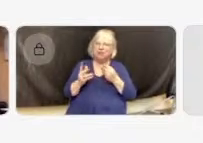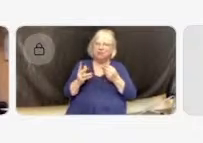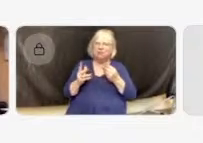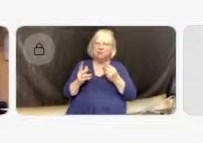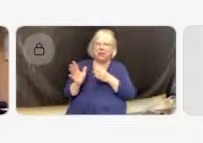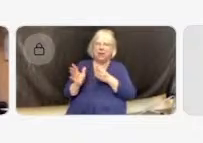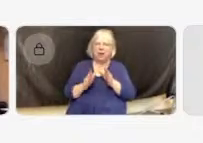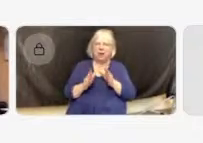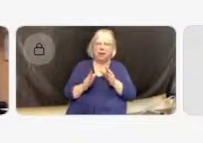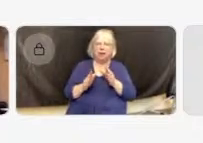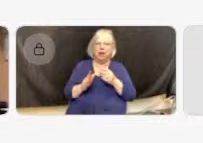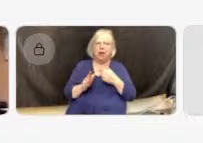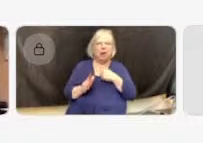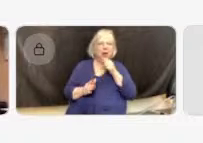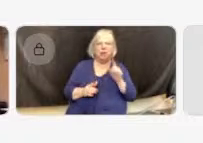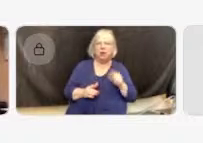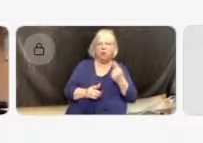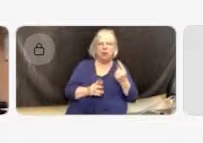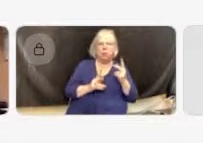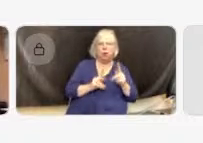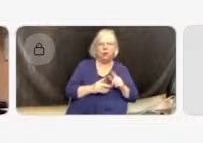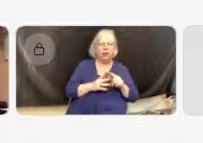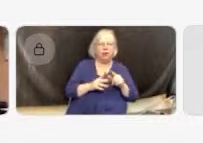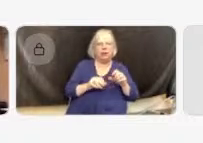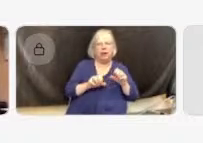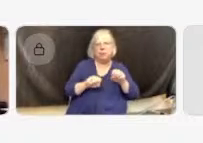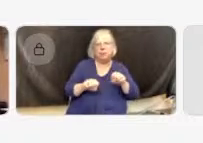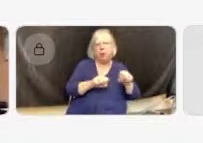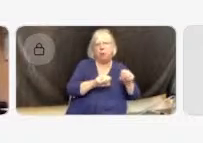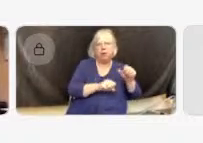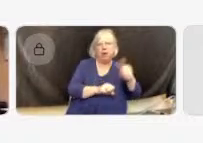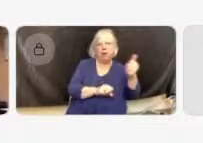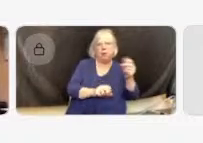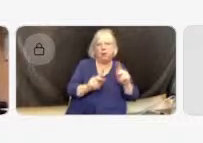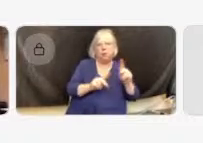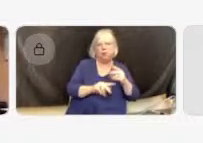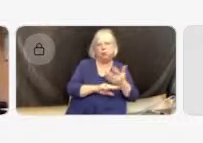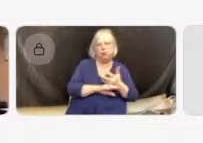the only one that cuts other people's grass. We really just step up as much as we can.